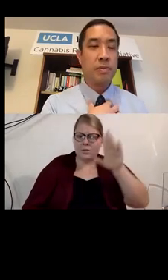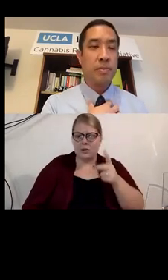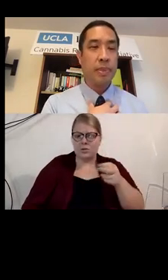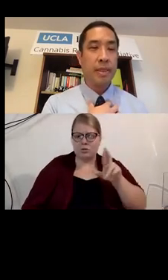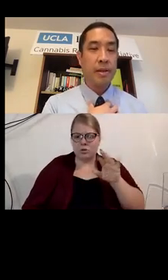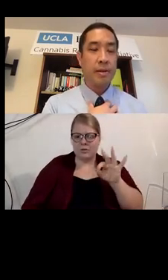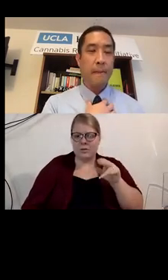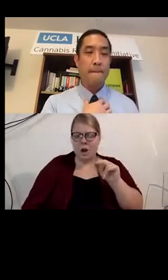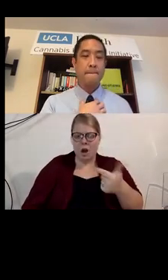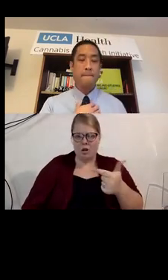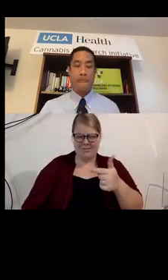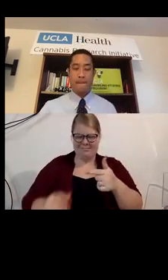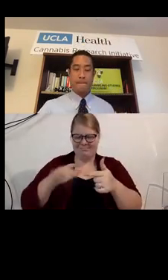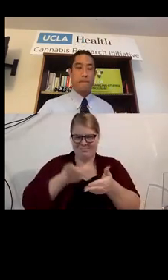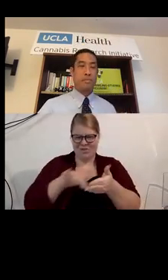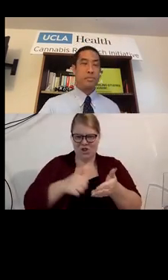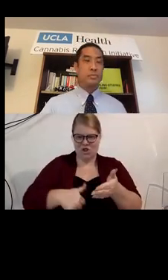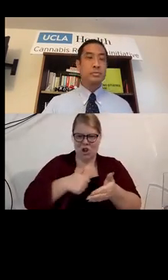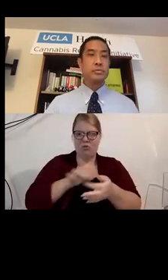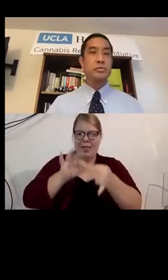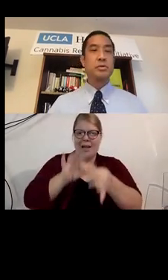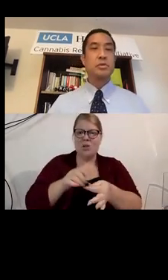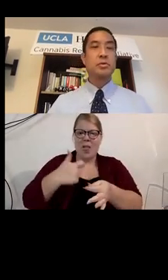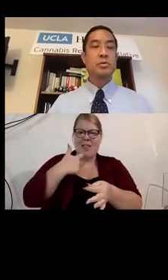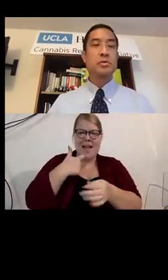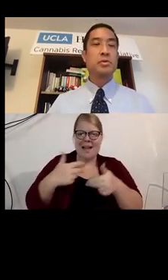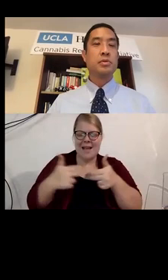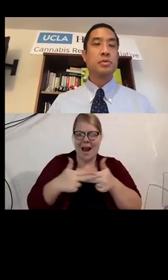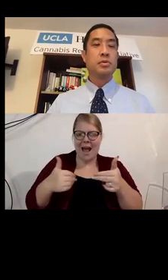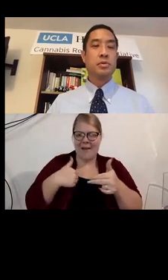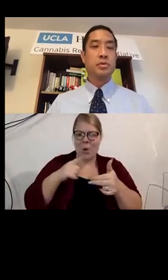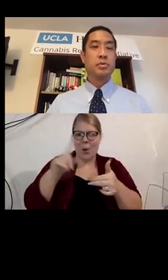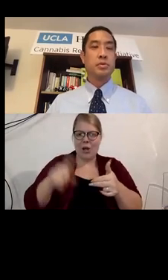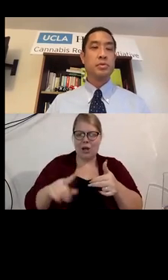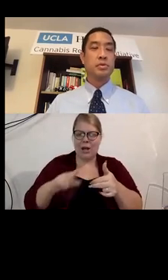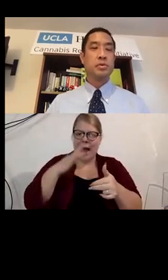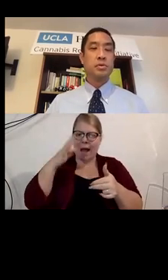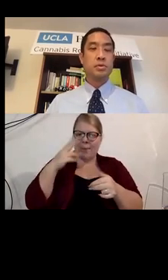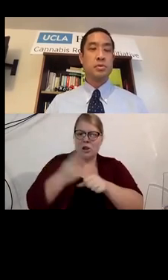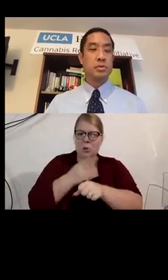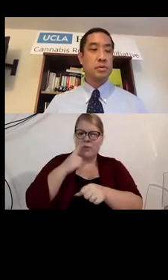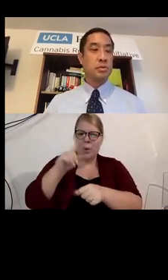Dr. Fong, related to your last slide, we had a question, isn't cannabis used as MAT?